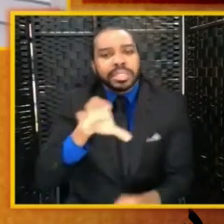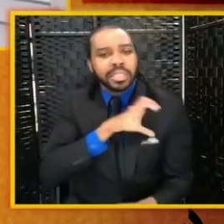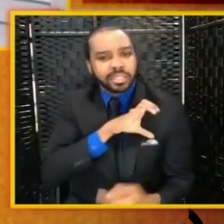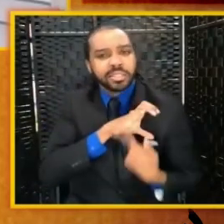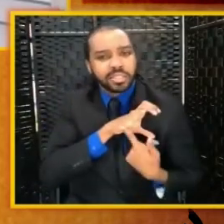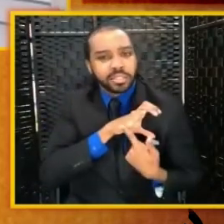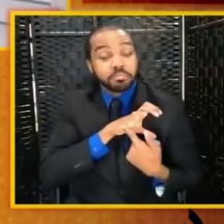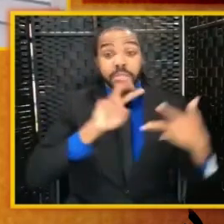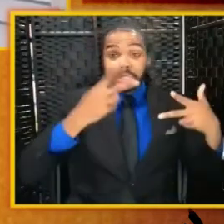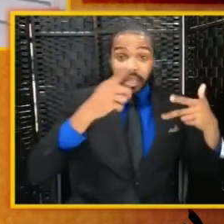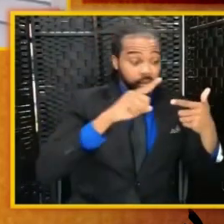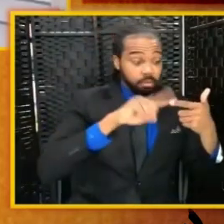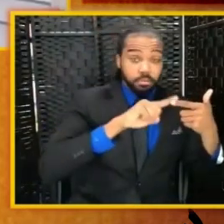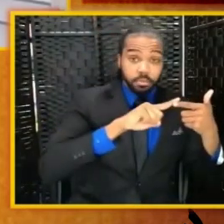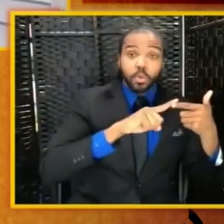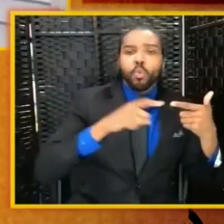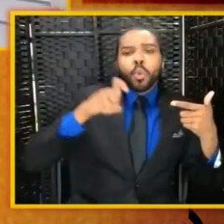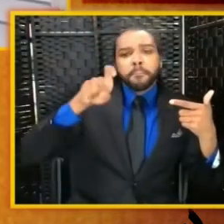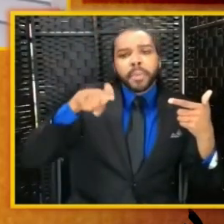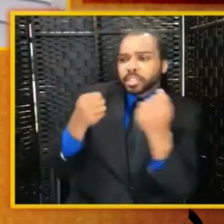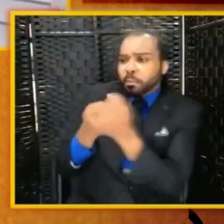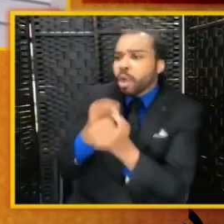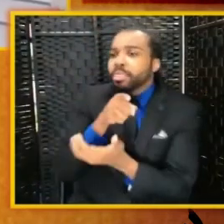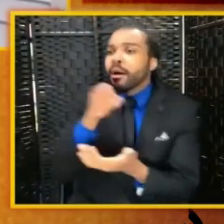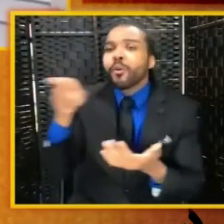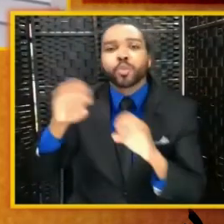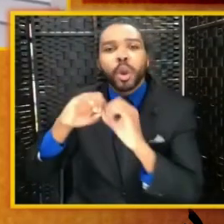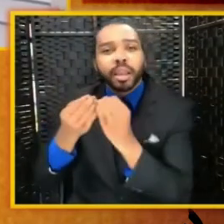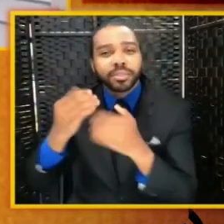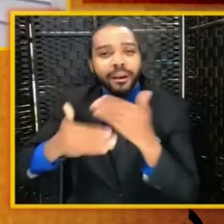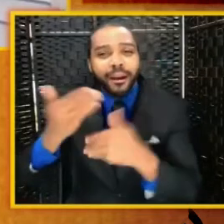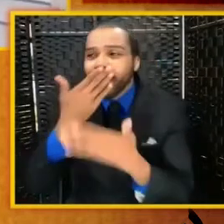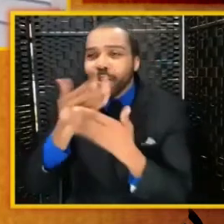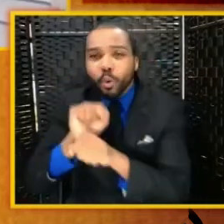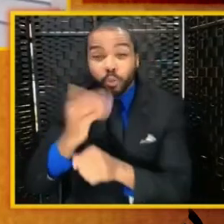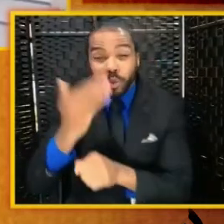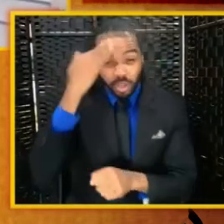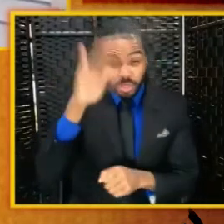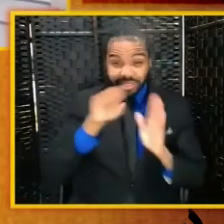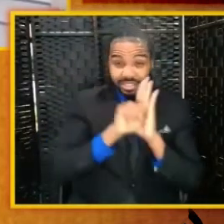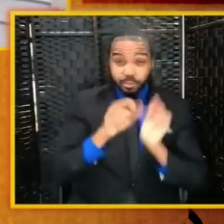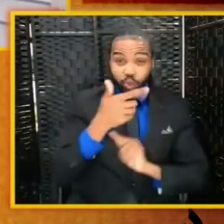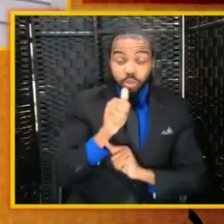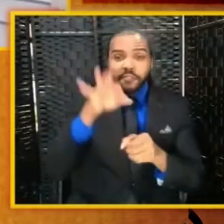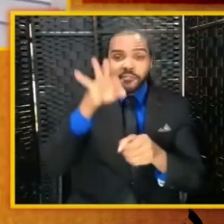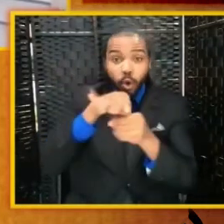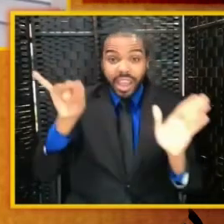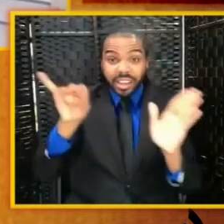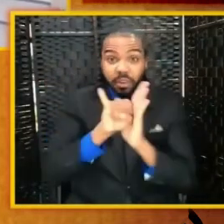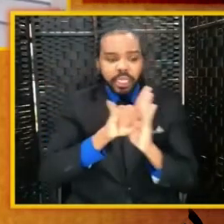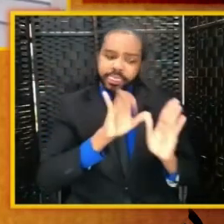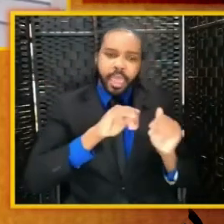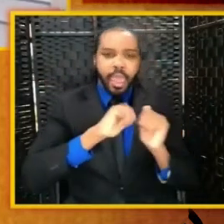got to support the organizations doing the good work. We know here in Georgia, voter identification has become part of how they are trying